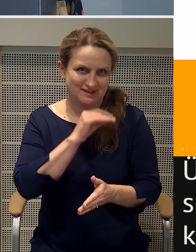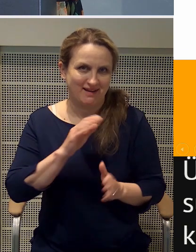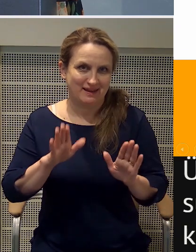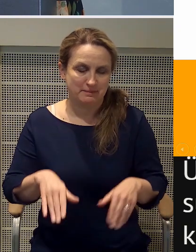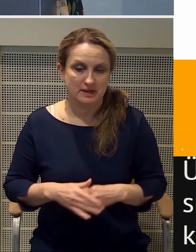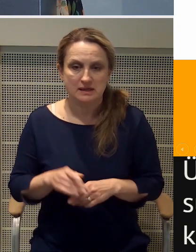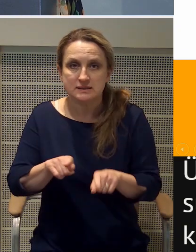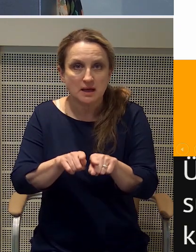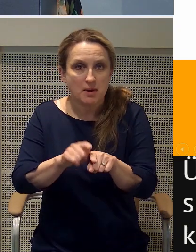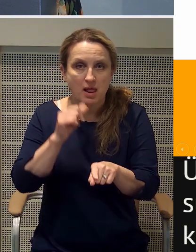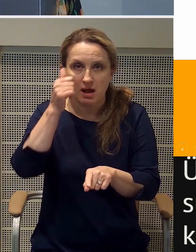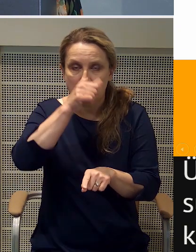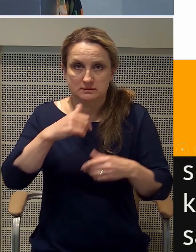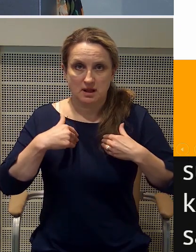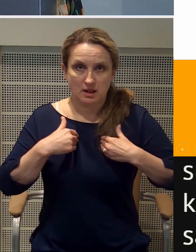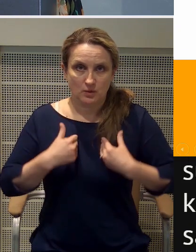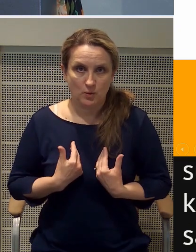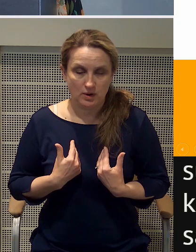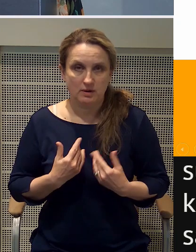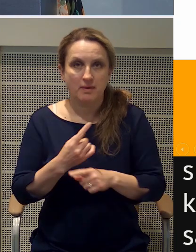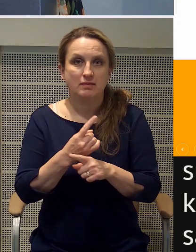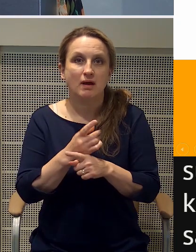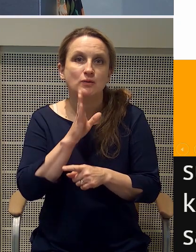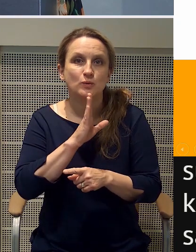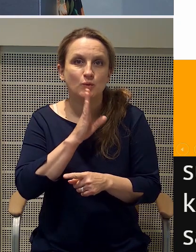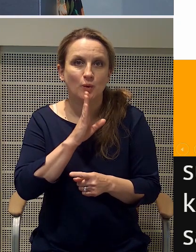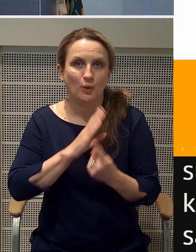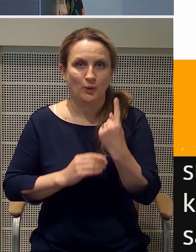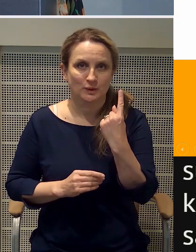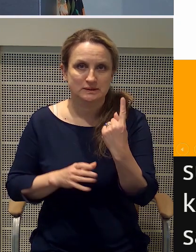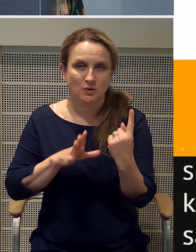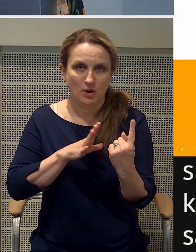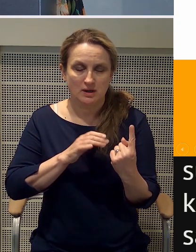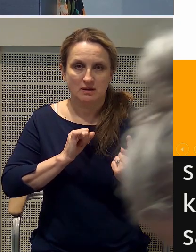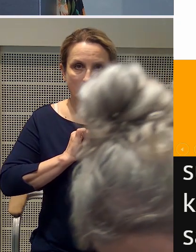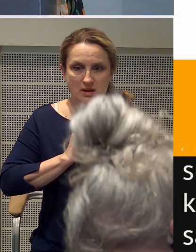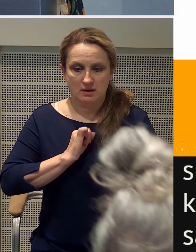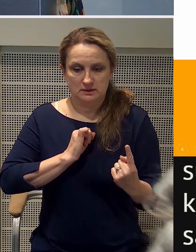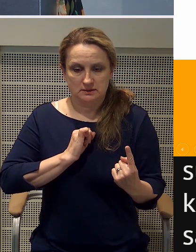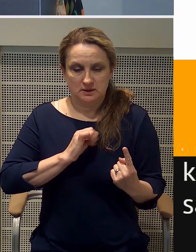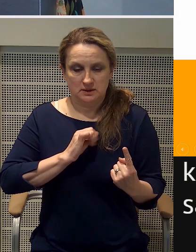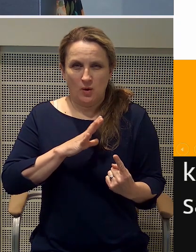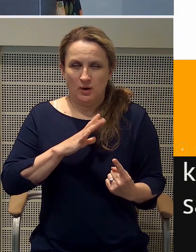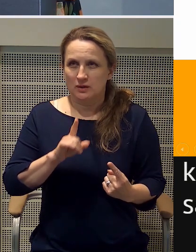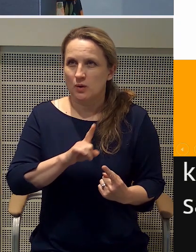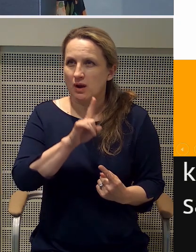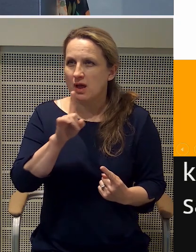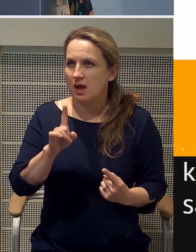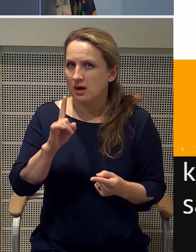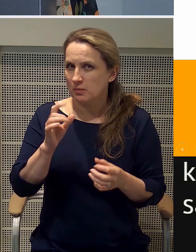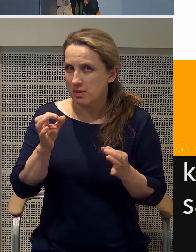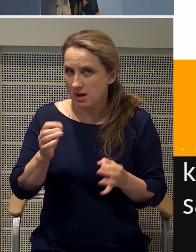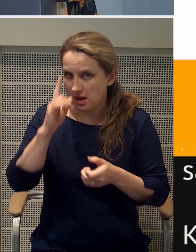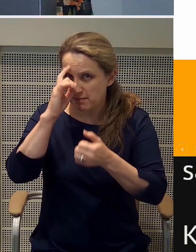there also today. And in the same year, a girl from Tartu, the city in